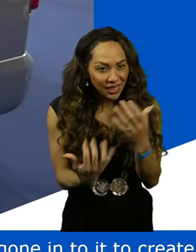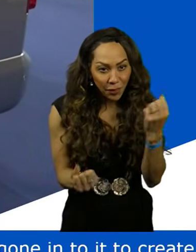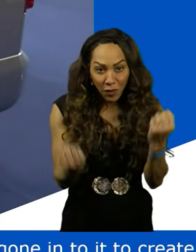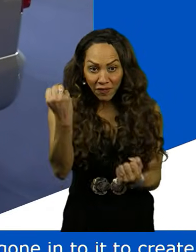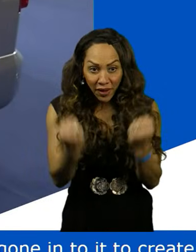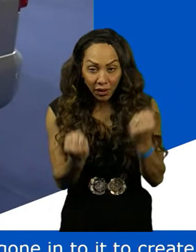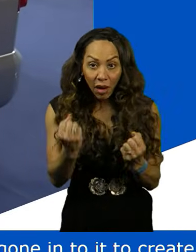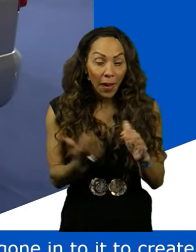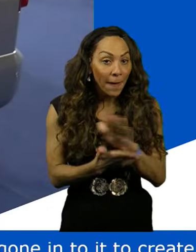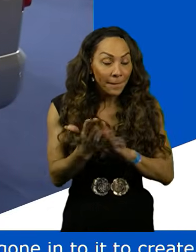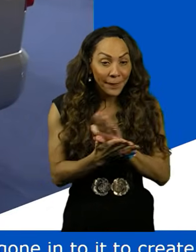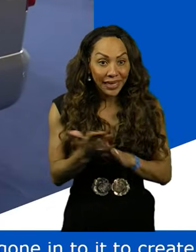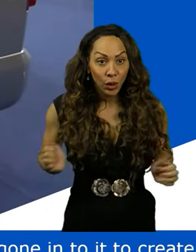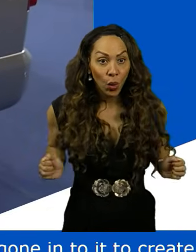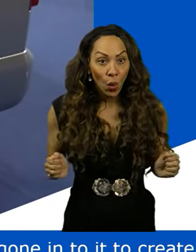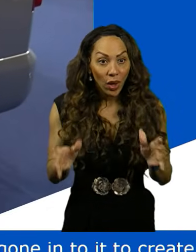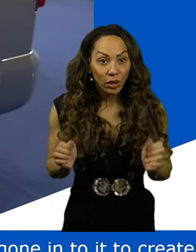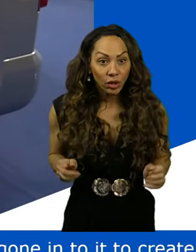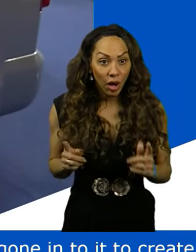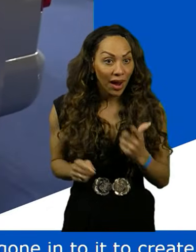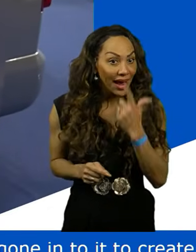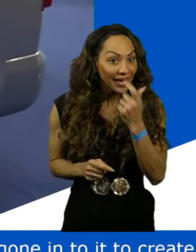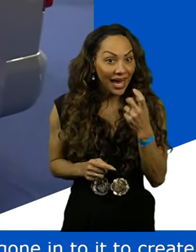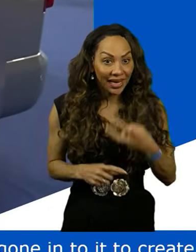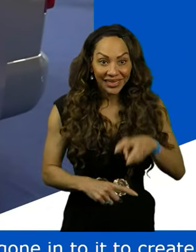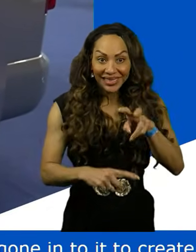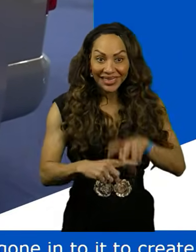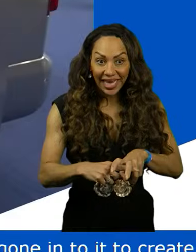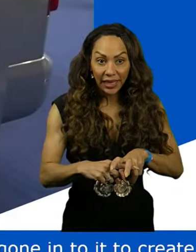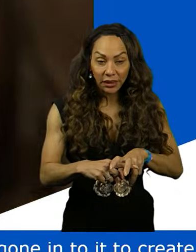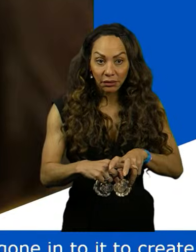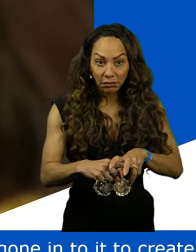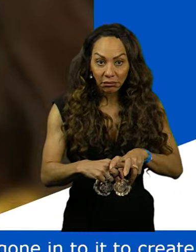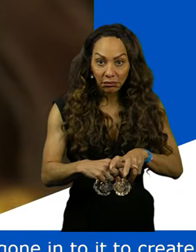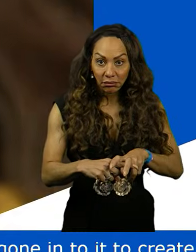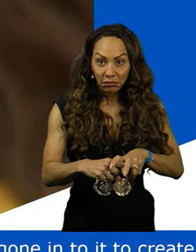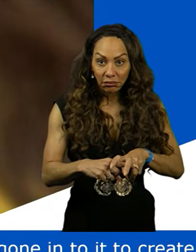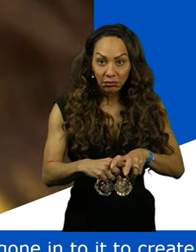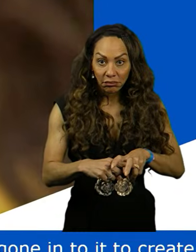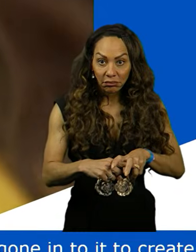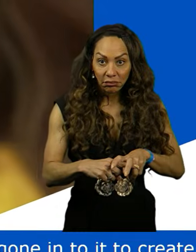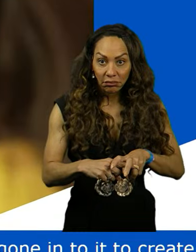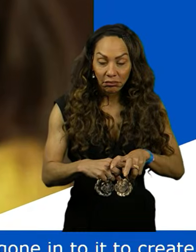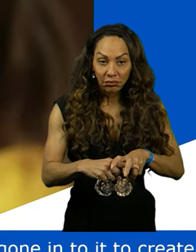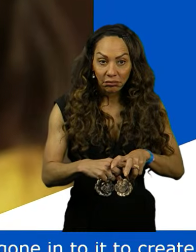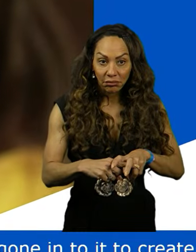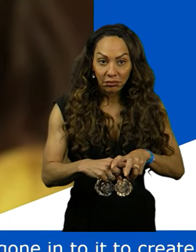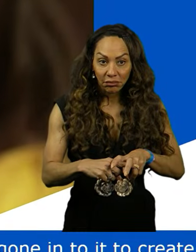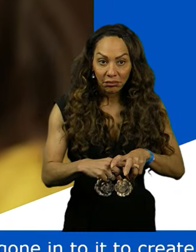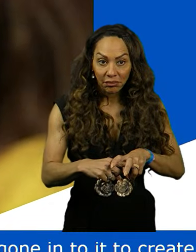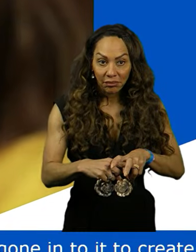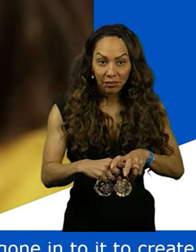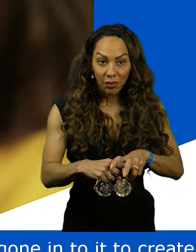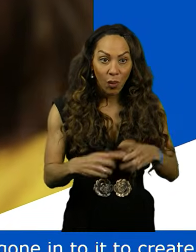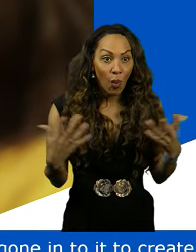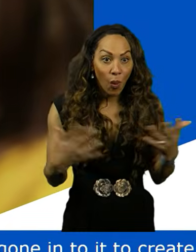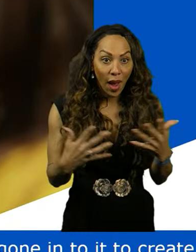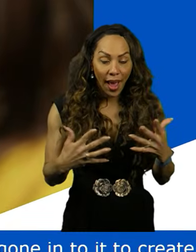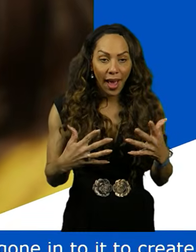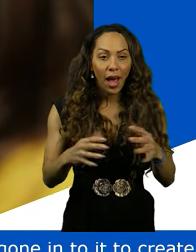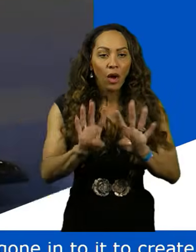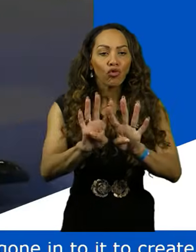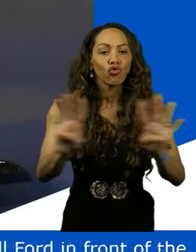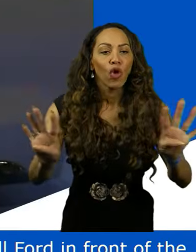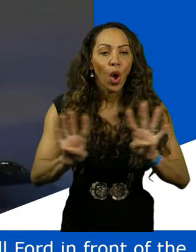the wheelchair occupant to sit well forward in front of the row 2 seats. The row 2 seats in